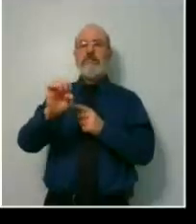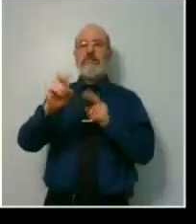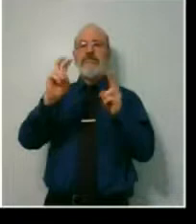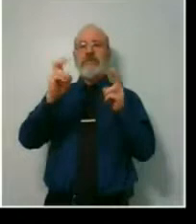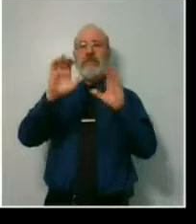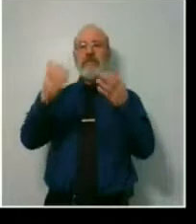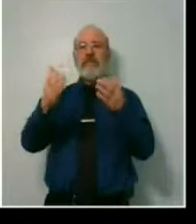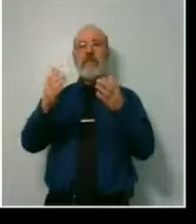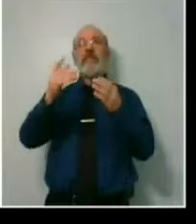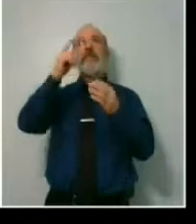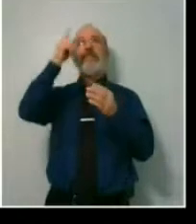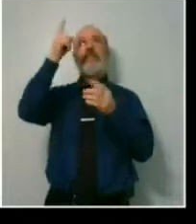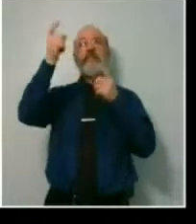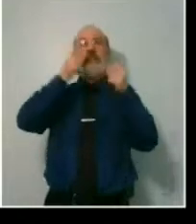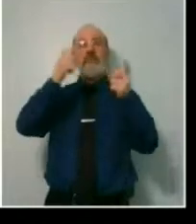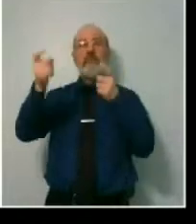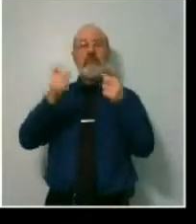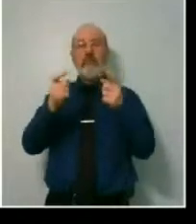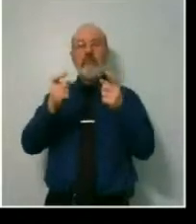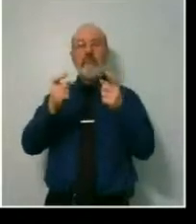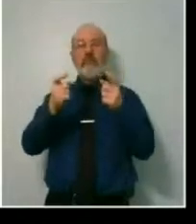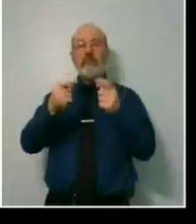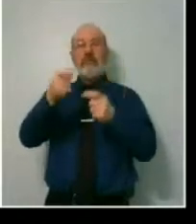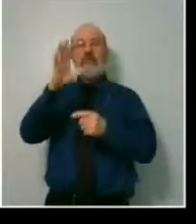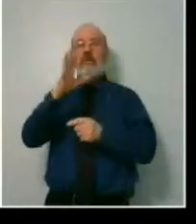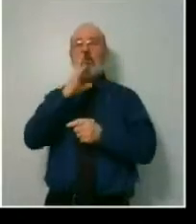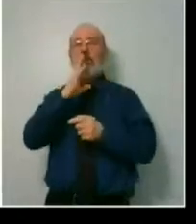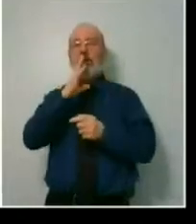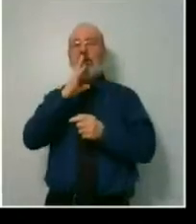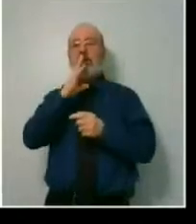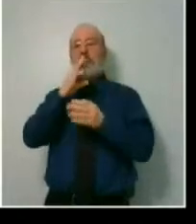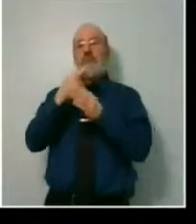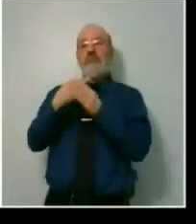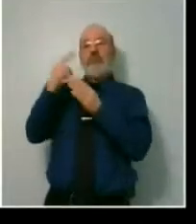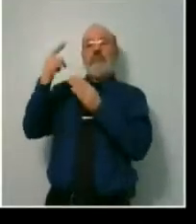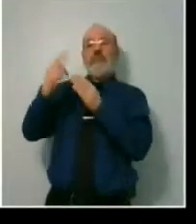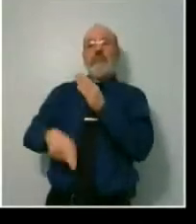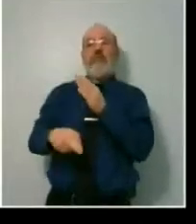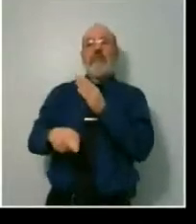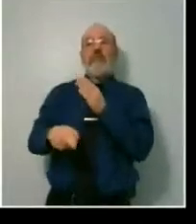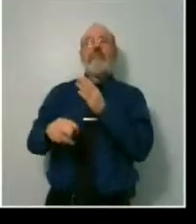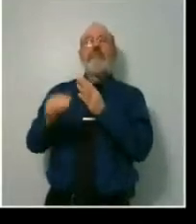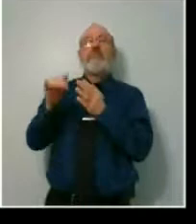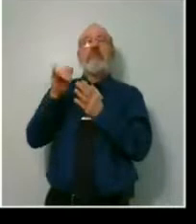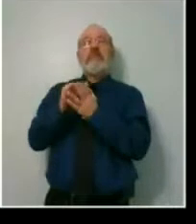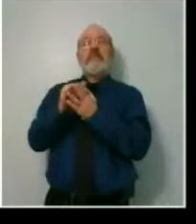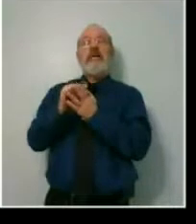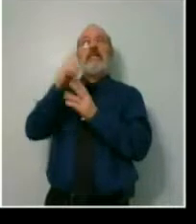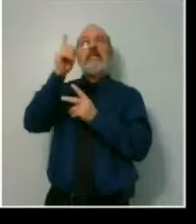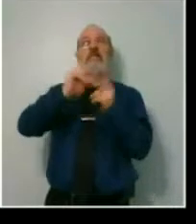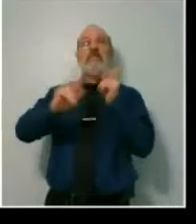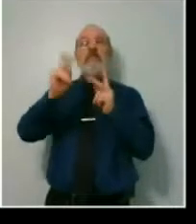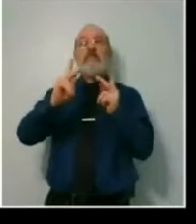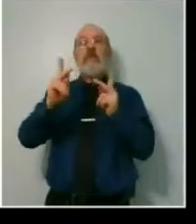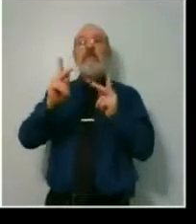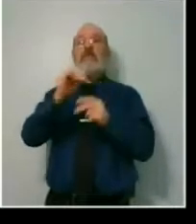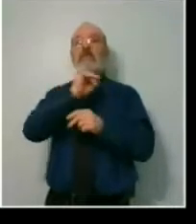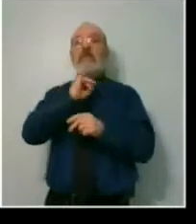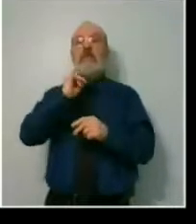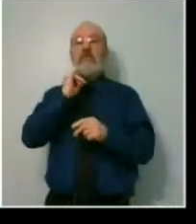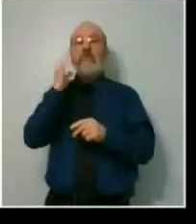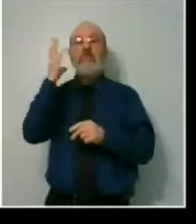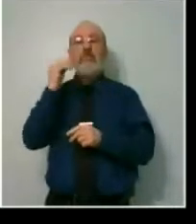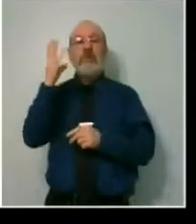control. God is referring to the consequences that ultimately his people Israel would